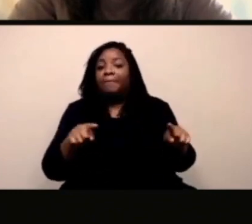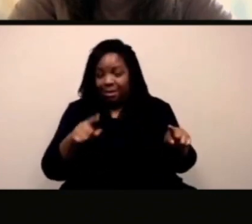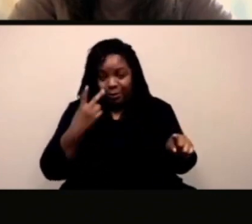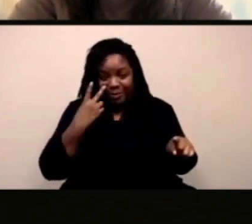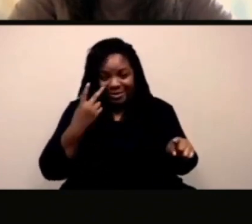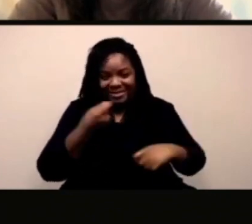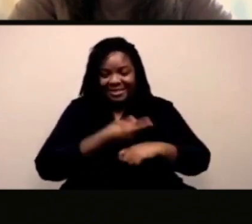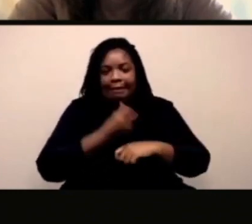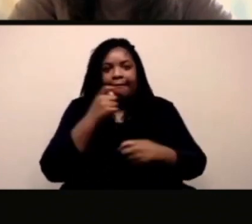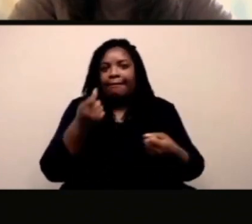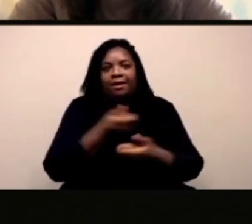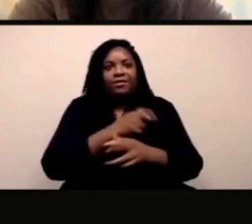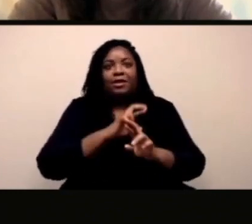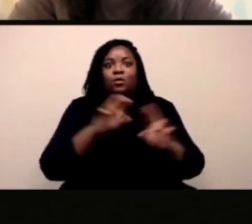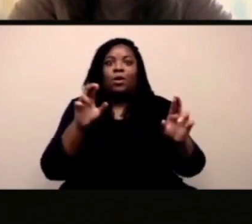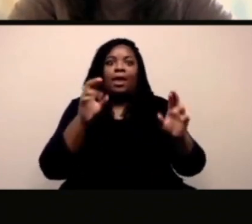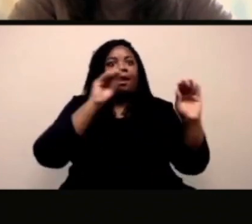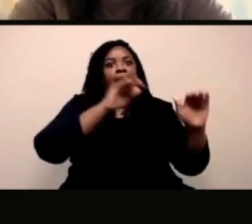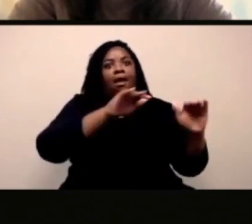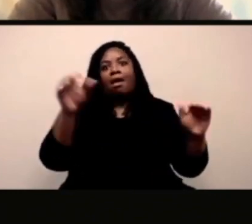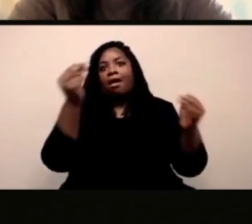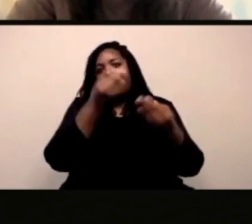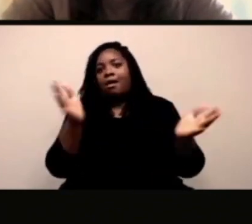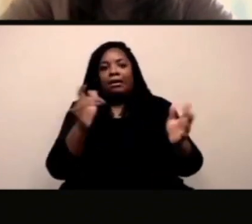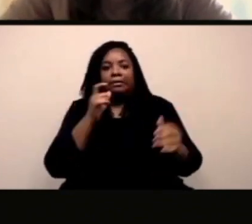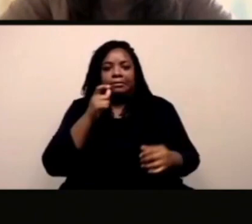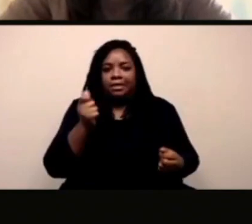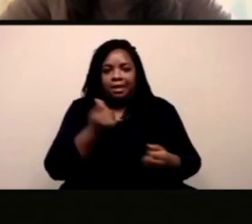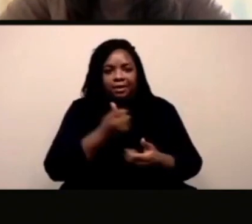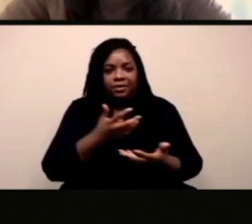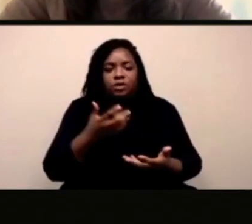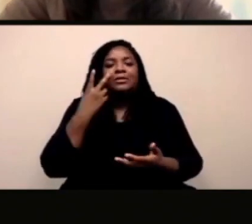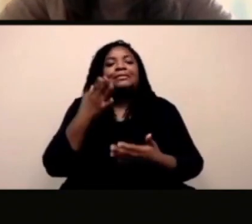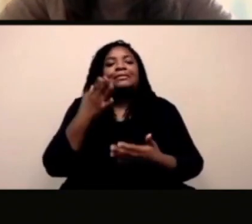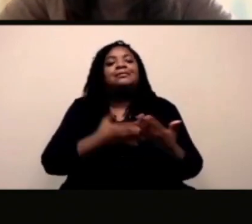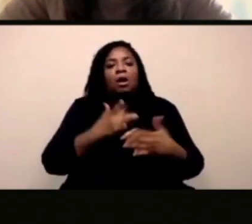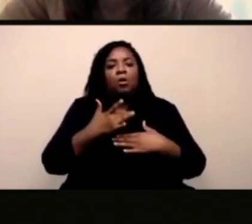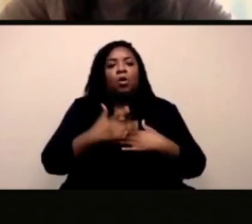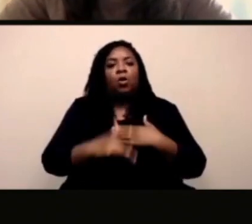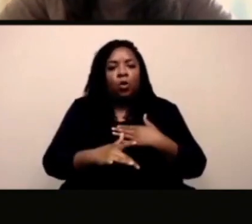share. So you'll see some early work.